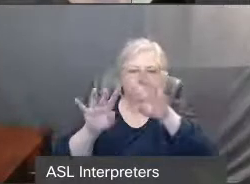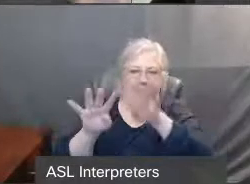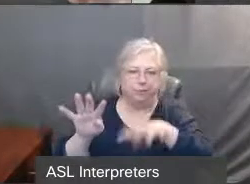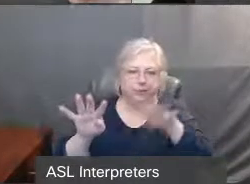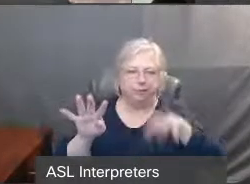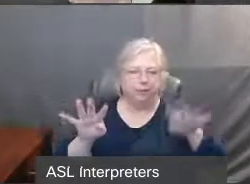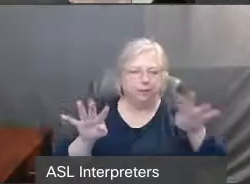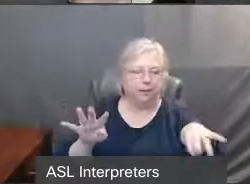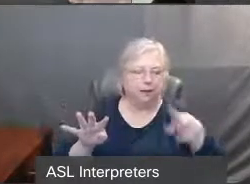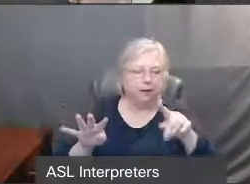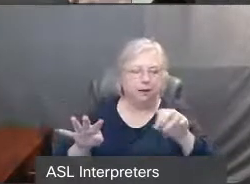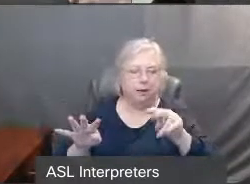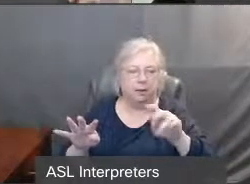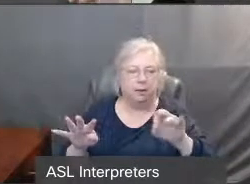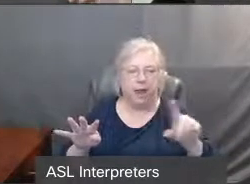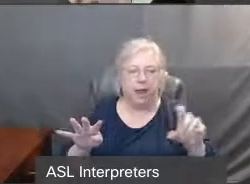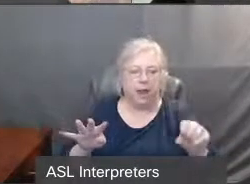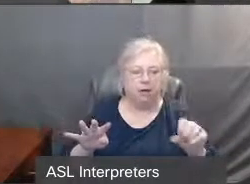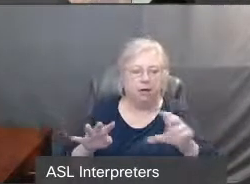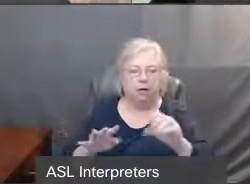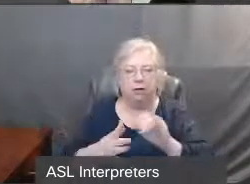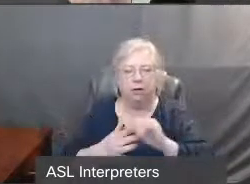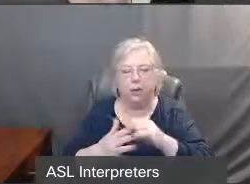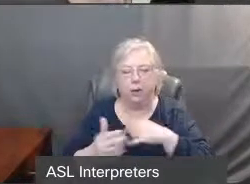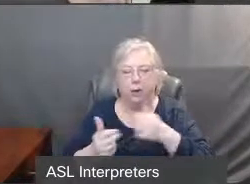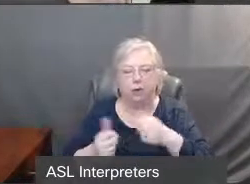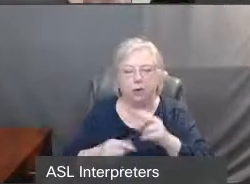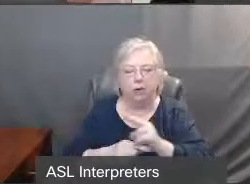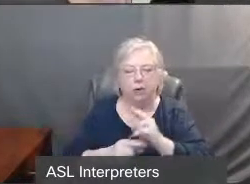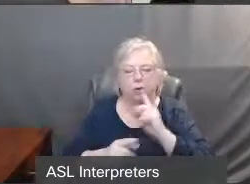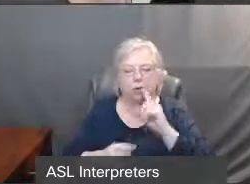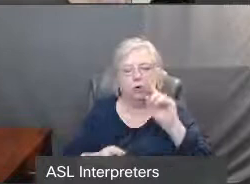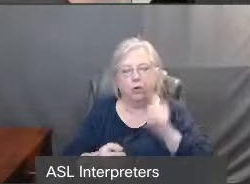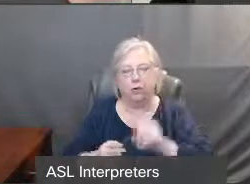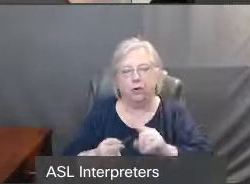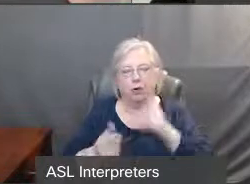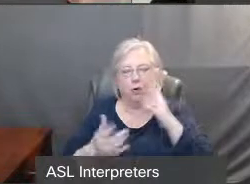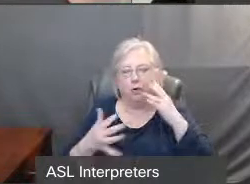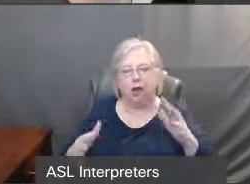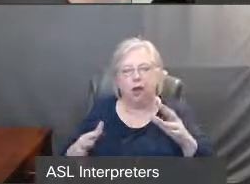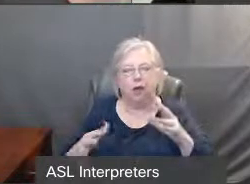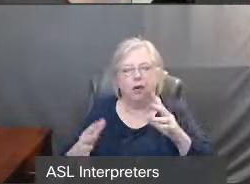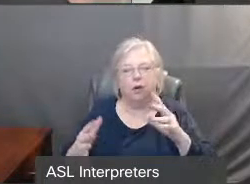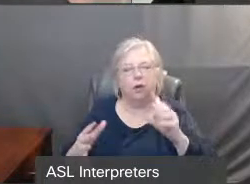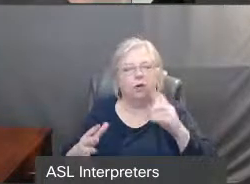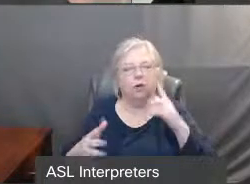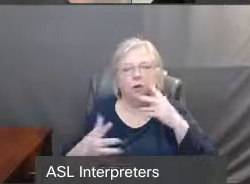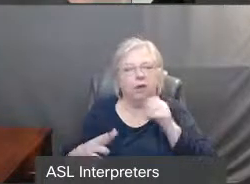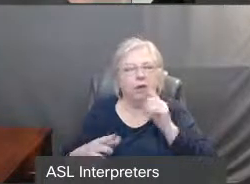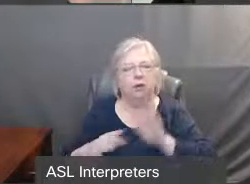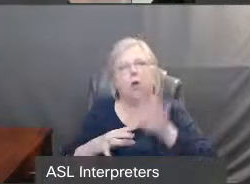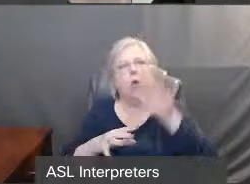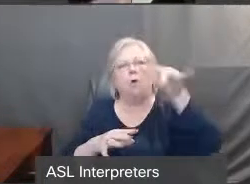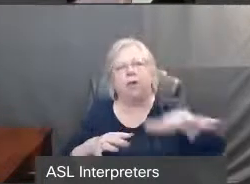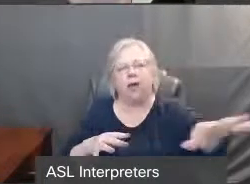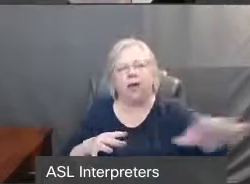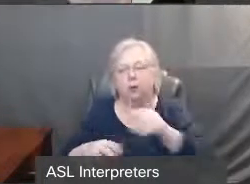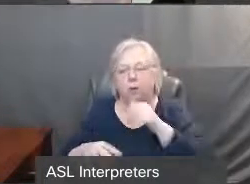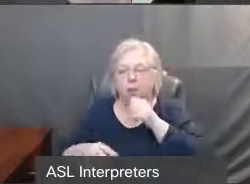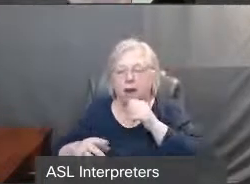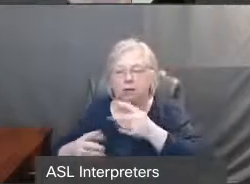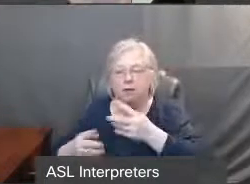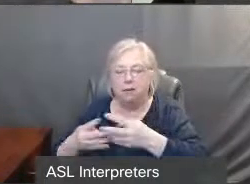made of PVC and different structures that we can use to help mitigate sound from going beyond that. So there will be a privacy fence here